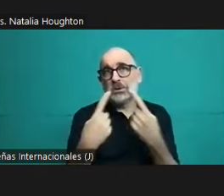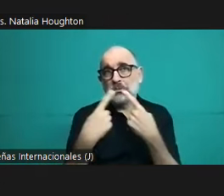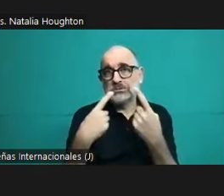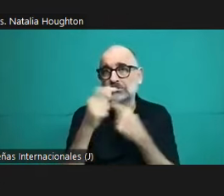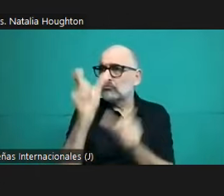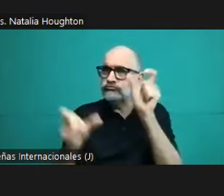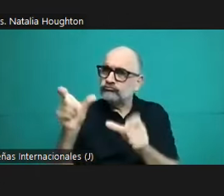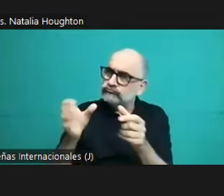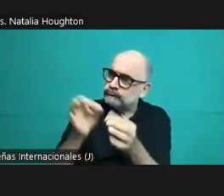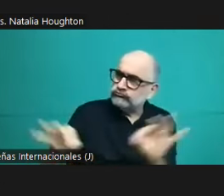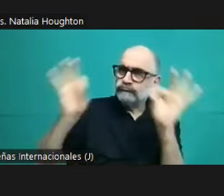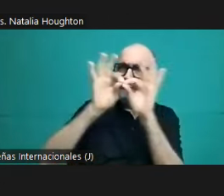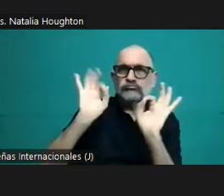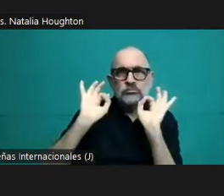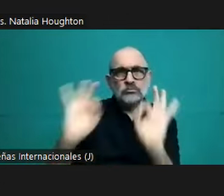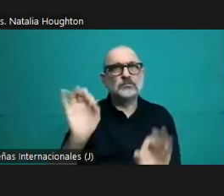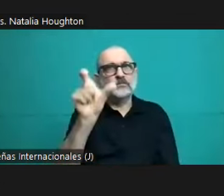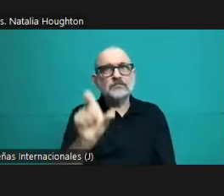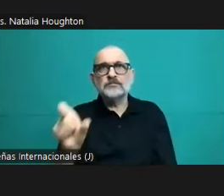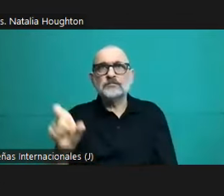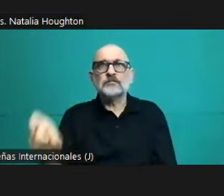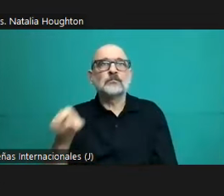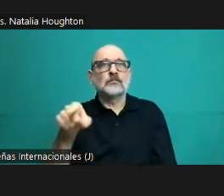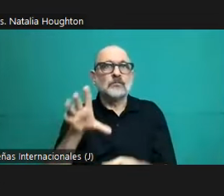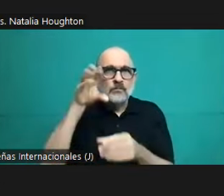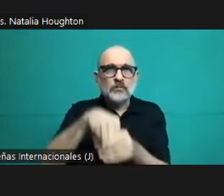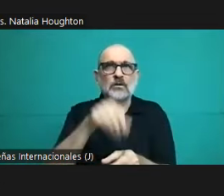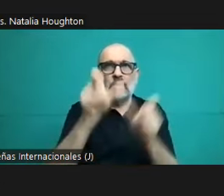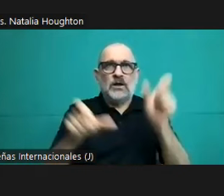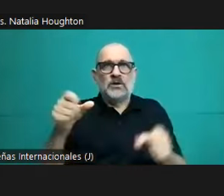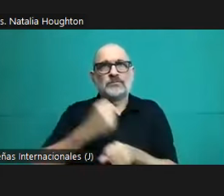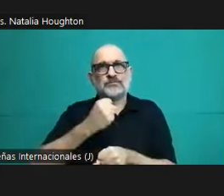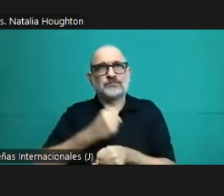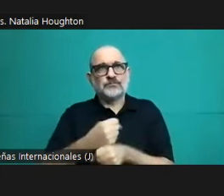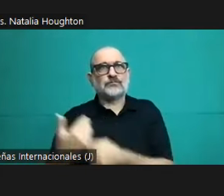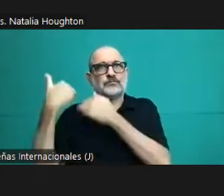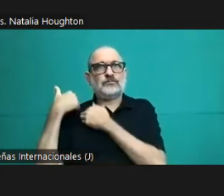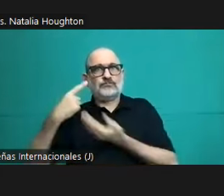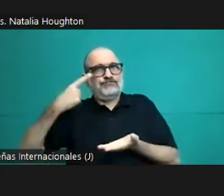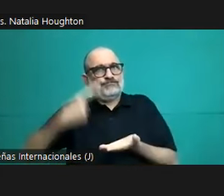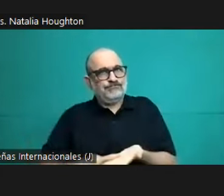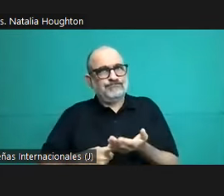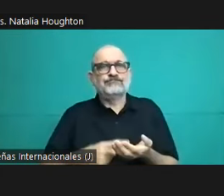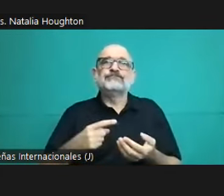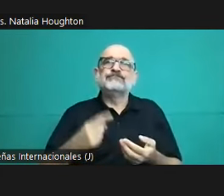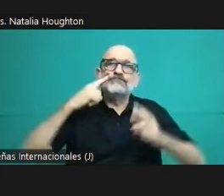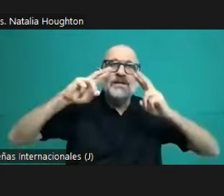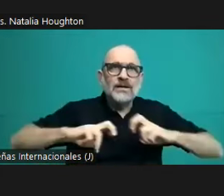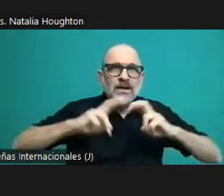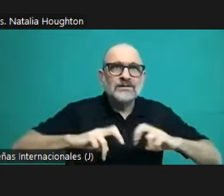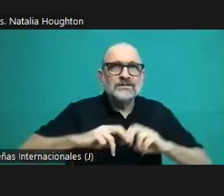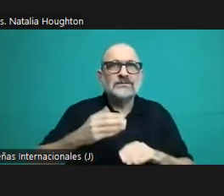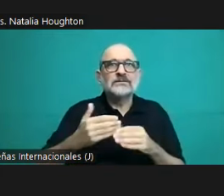that will go towards a triangulation of this information and that in some way served